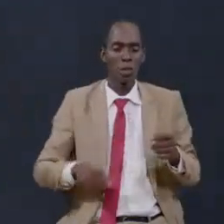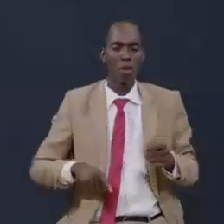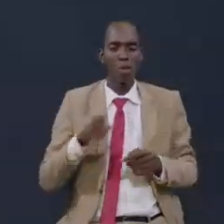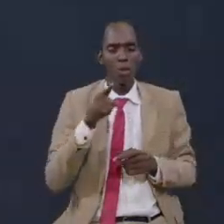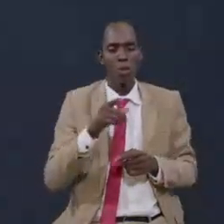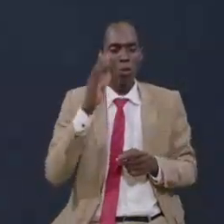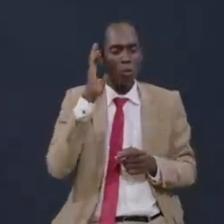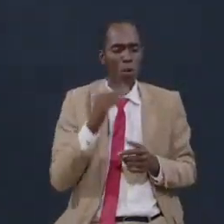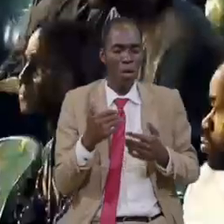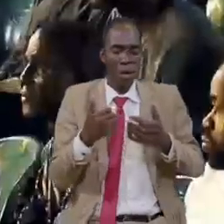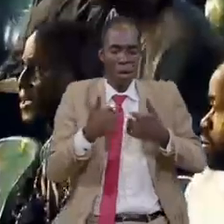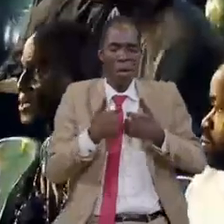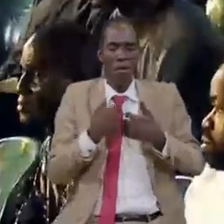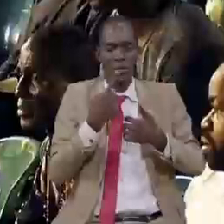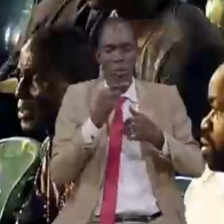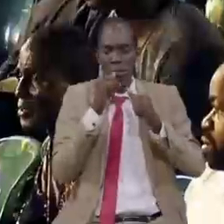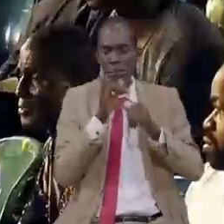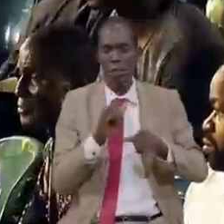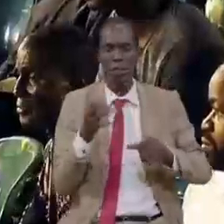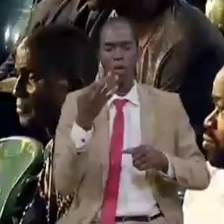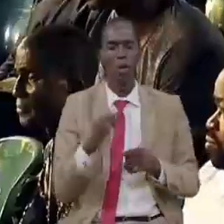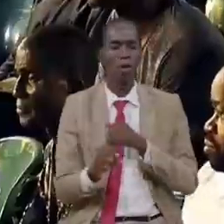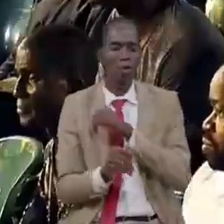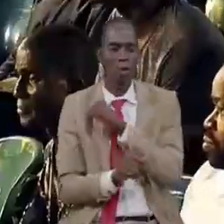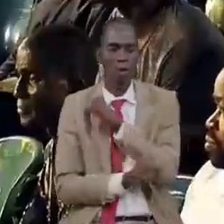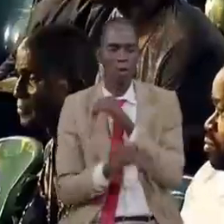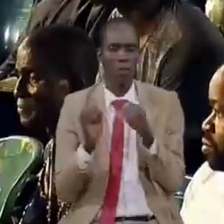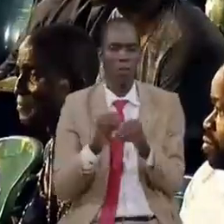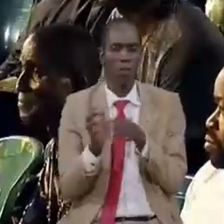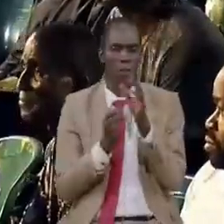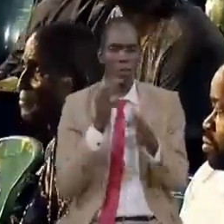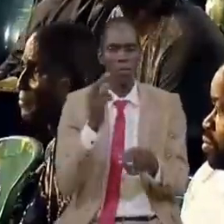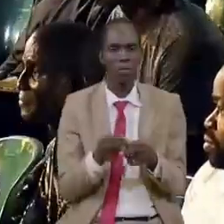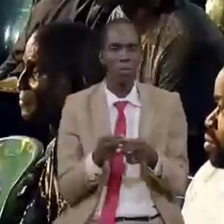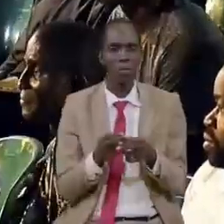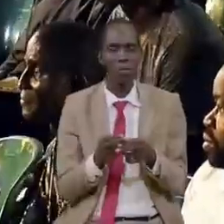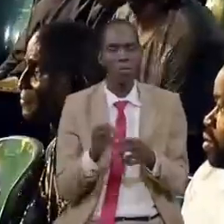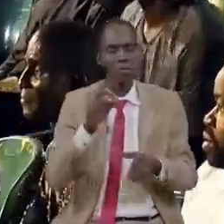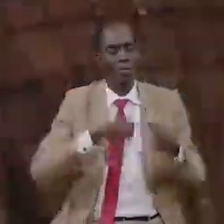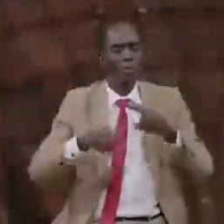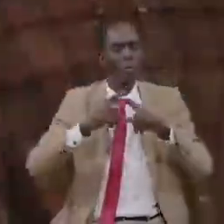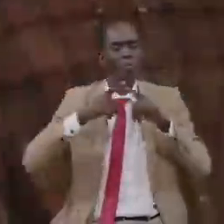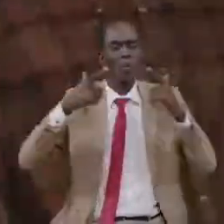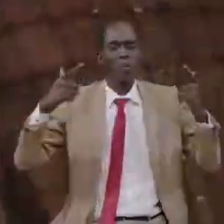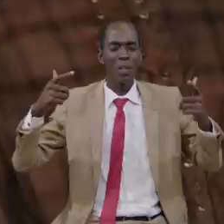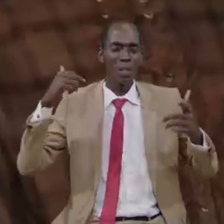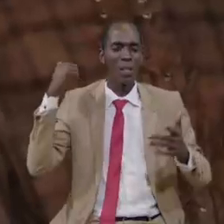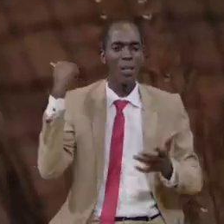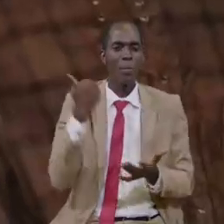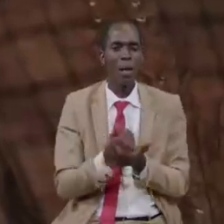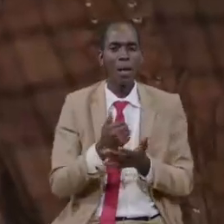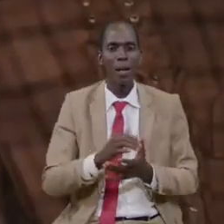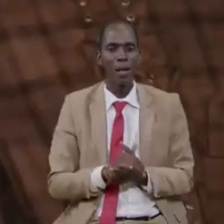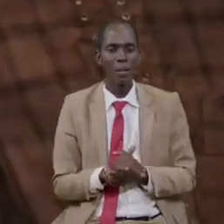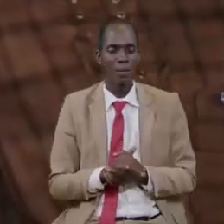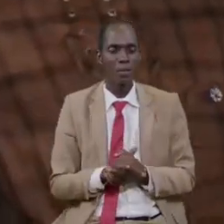blessing of Abraham. Amen. If you say a good amen, I will interpret that to you.